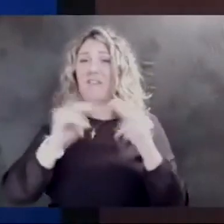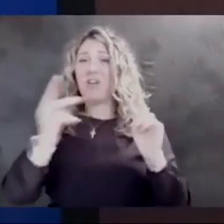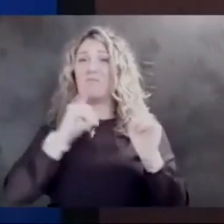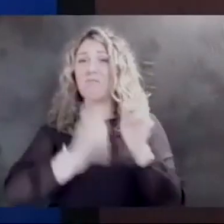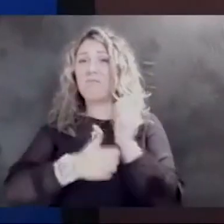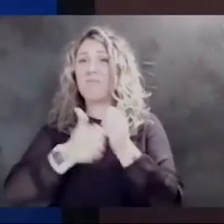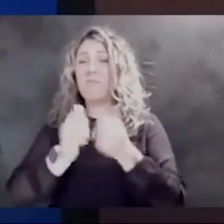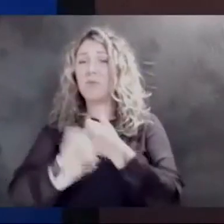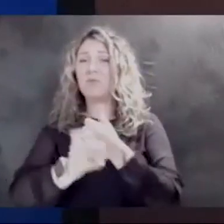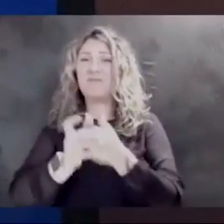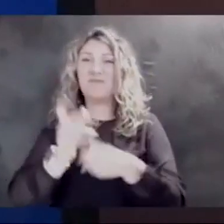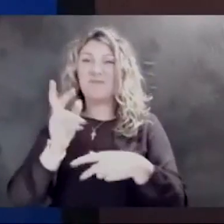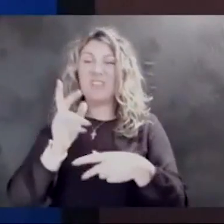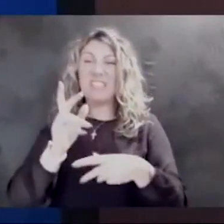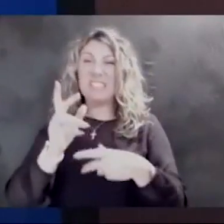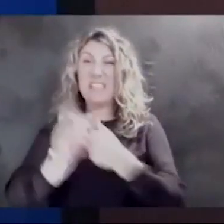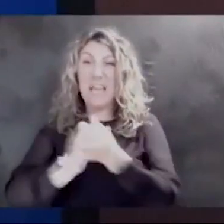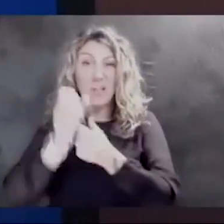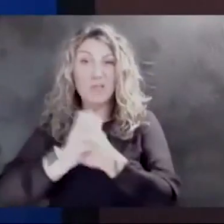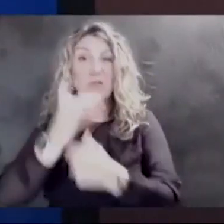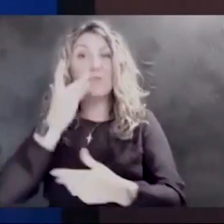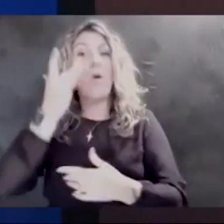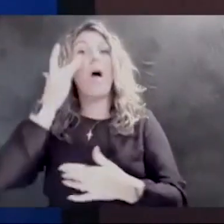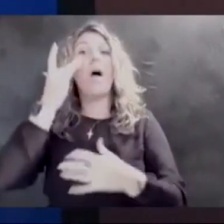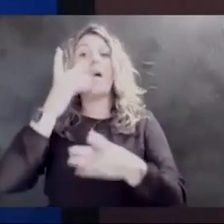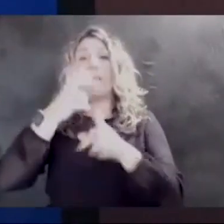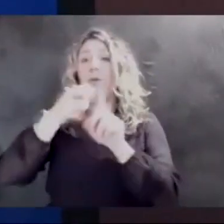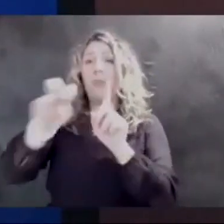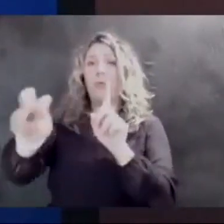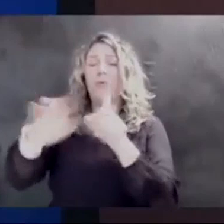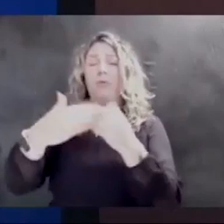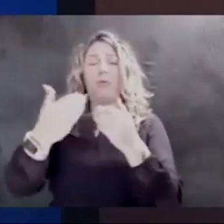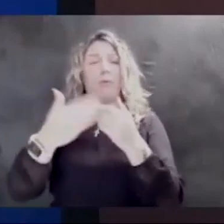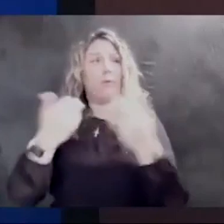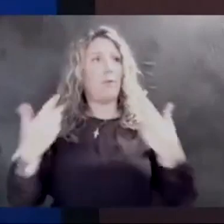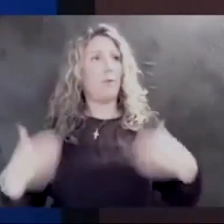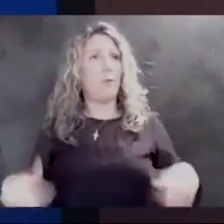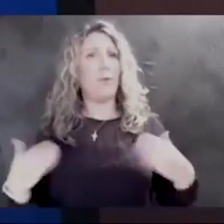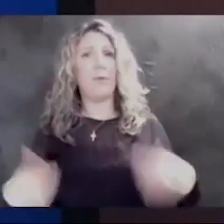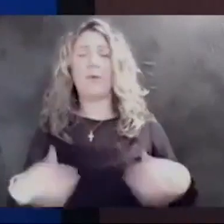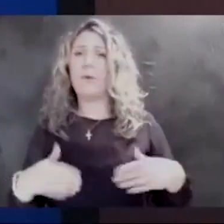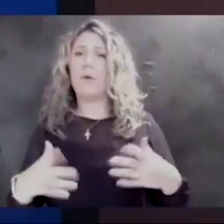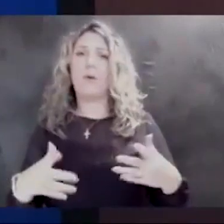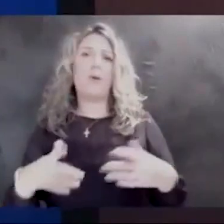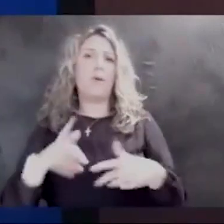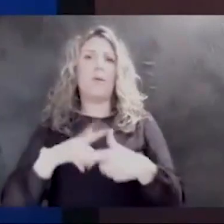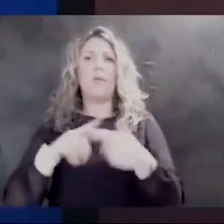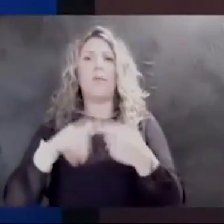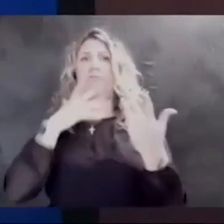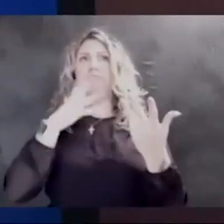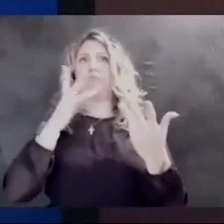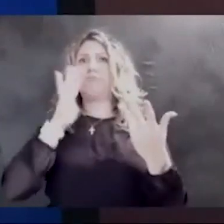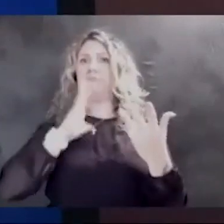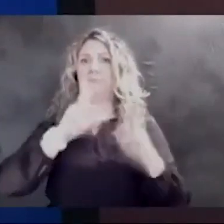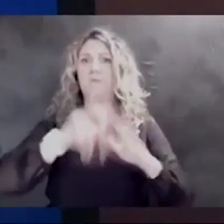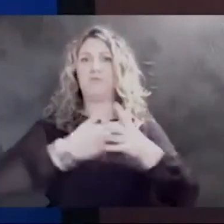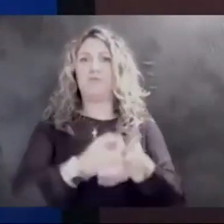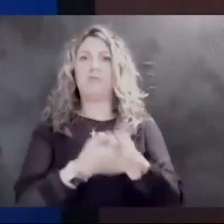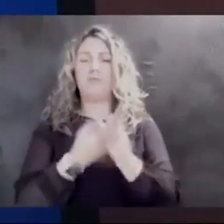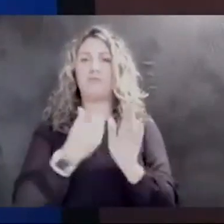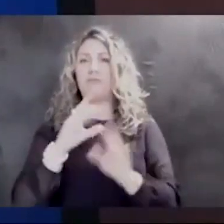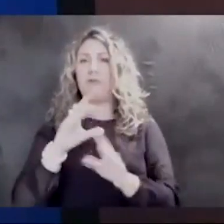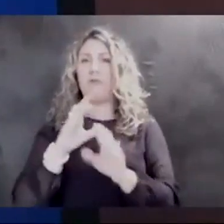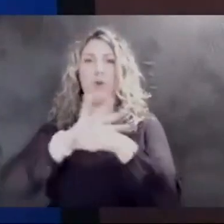we've seen because it transmits at an even easier than the original coronavirus or than any of the other